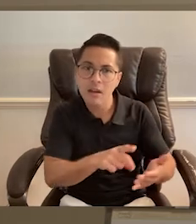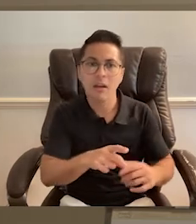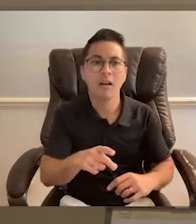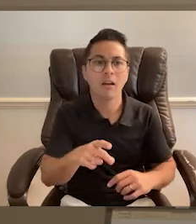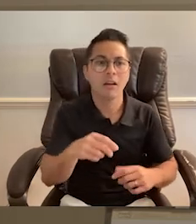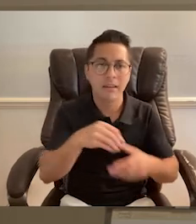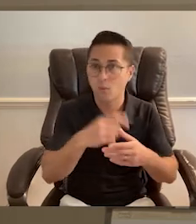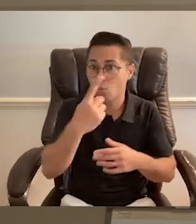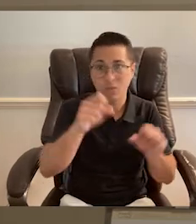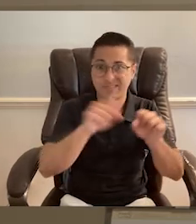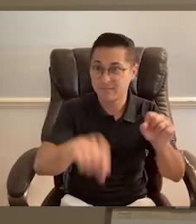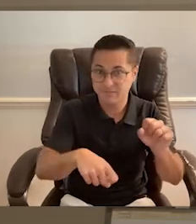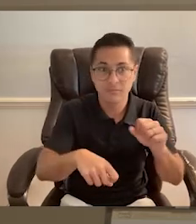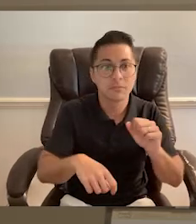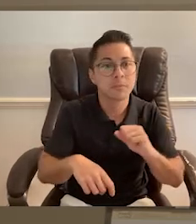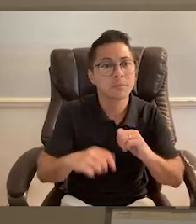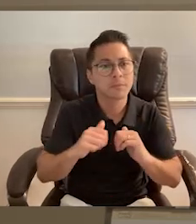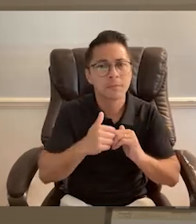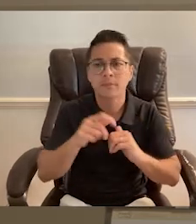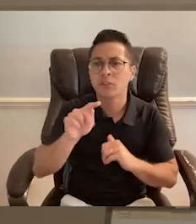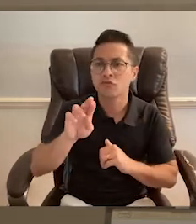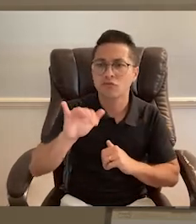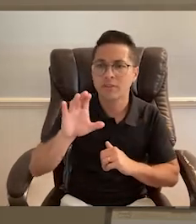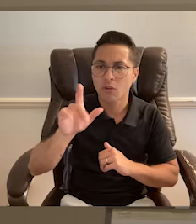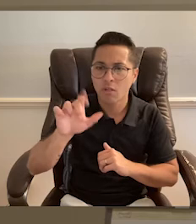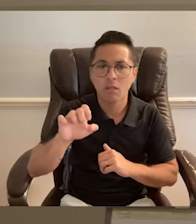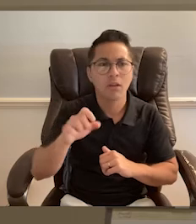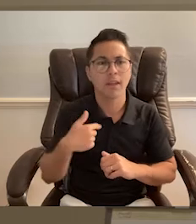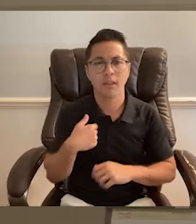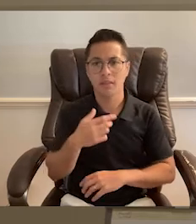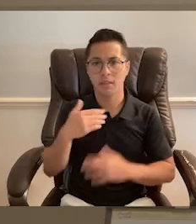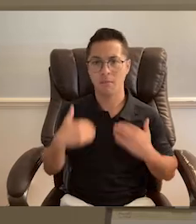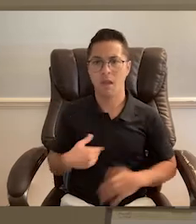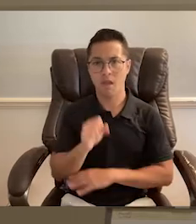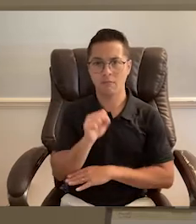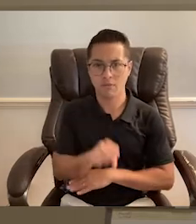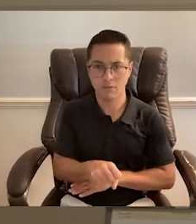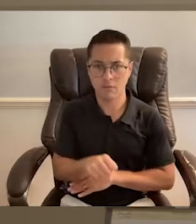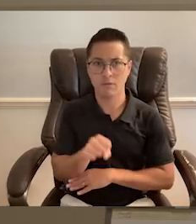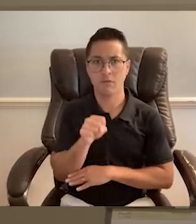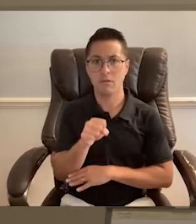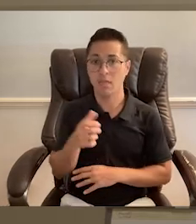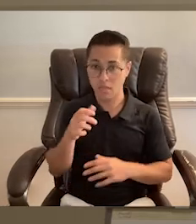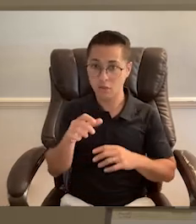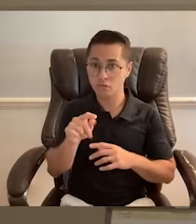And I think, I'm gonna quickly, just for time, I wanna open it up for some questions.